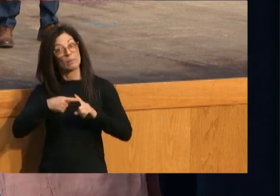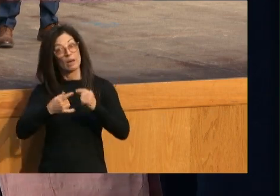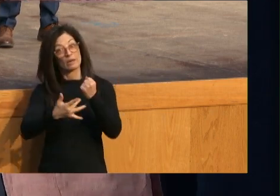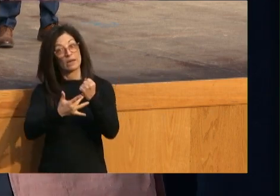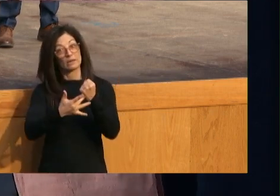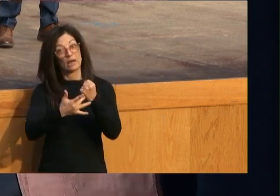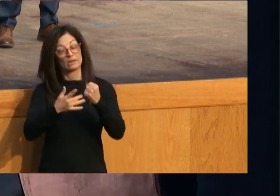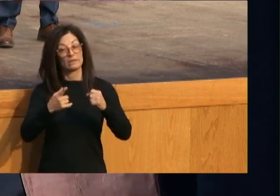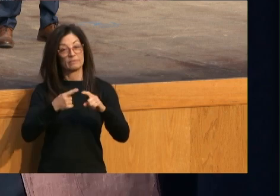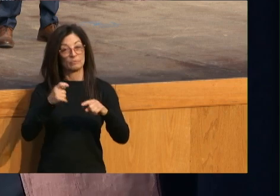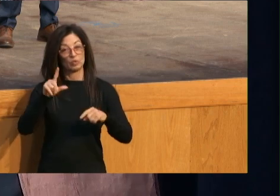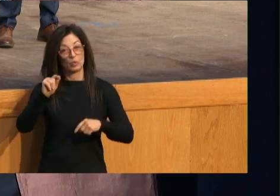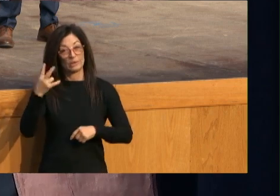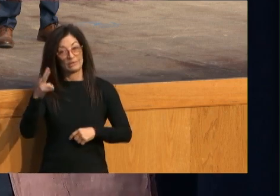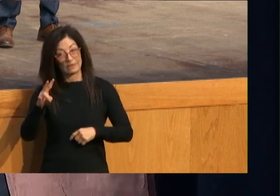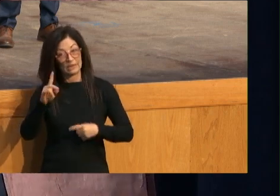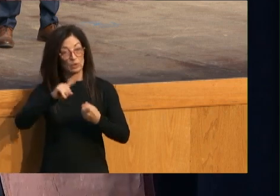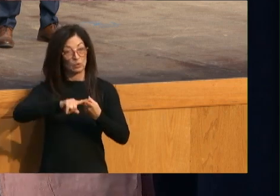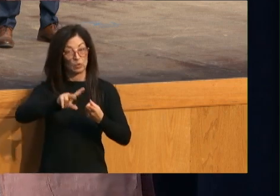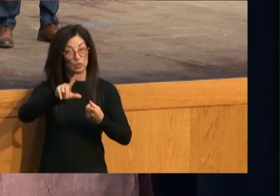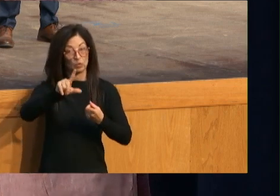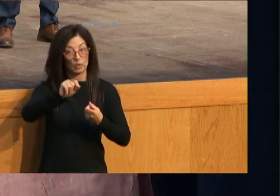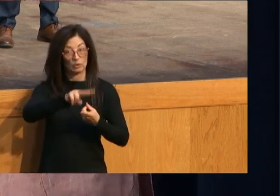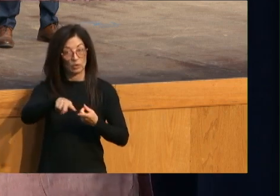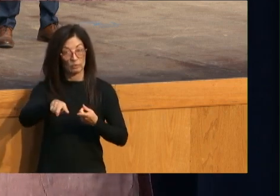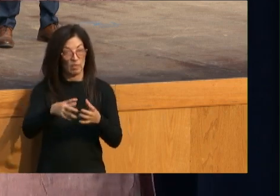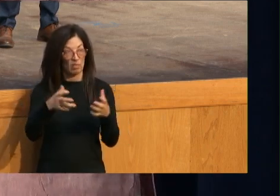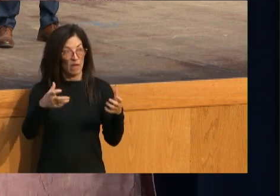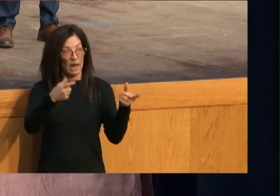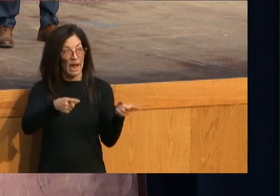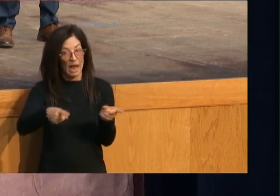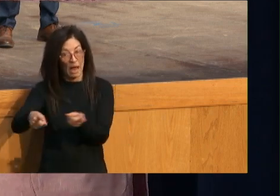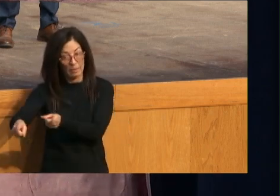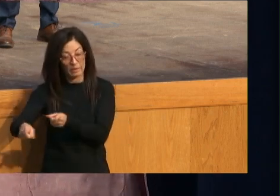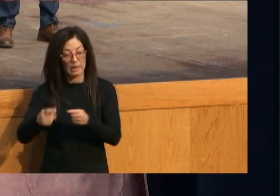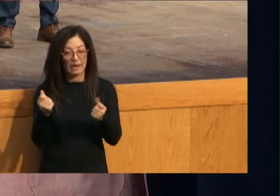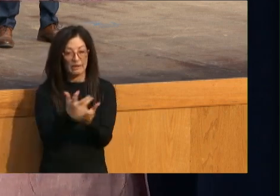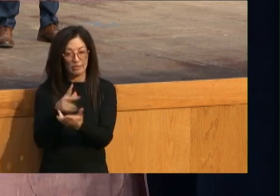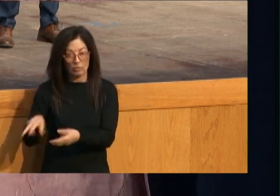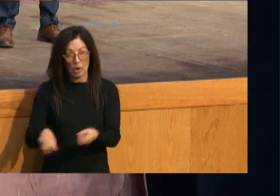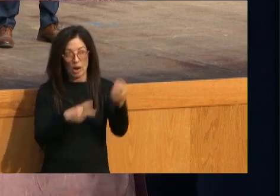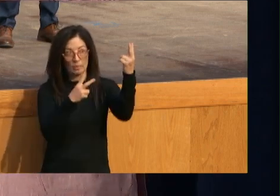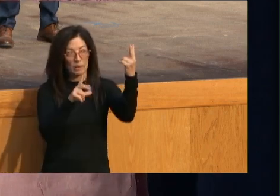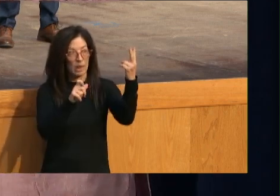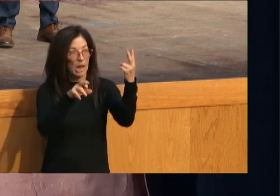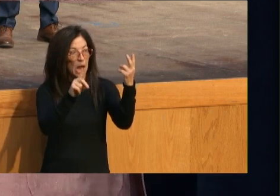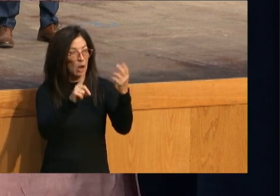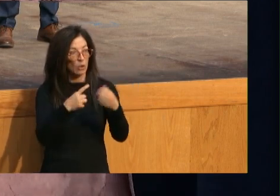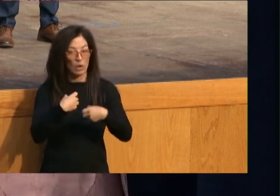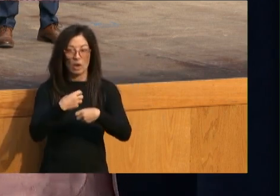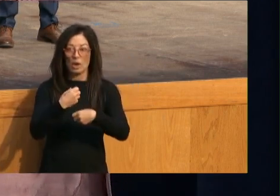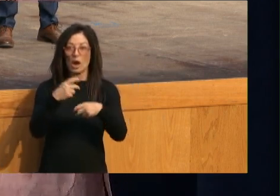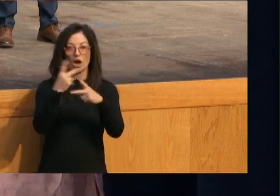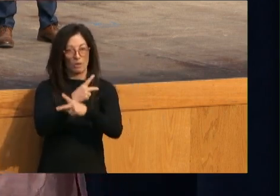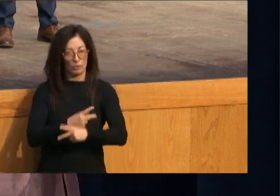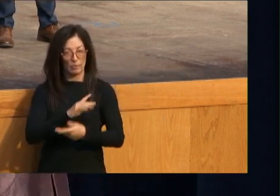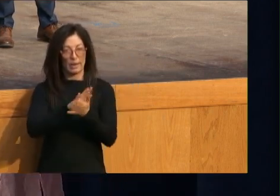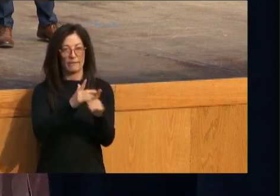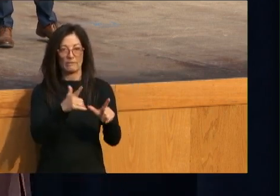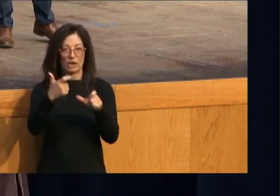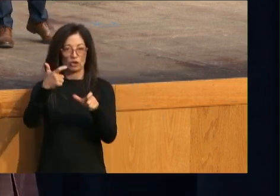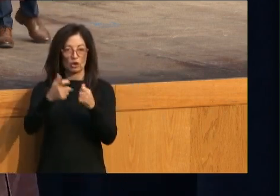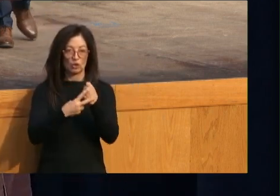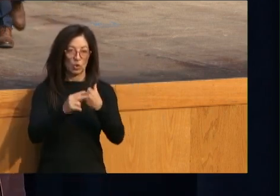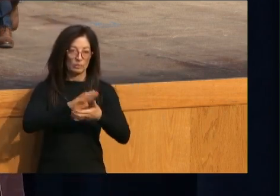between 2017 and 2022, a lot happened, right? Everything went to the cloud, computing got faster, storage got